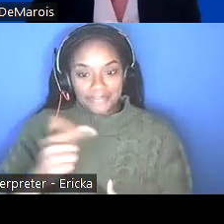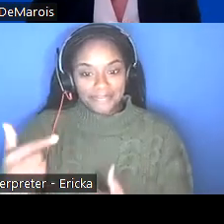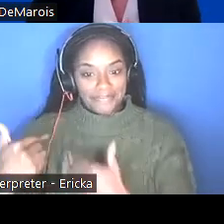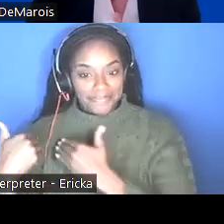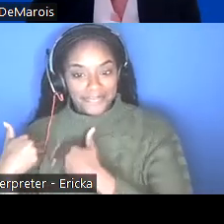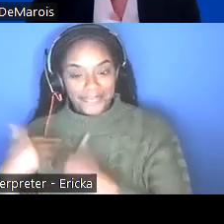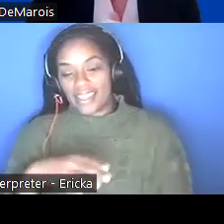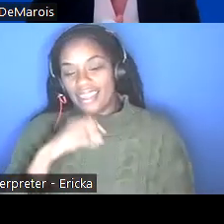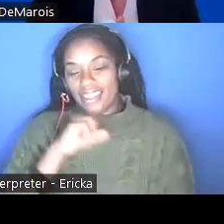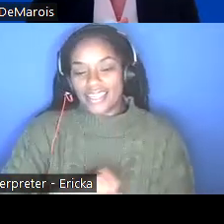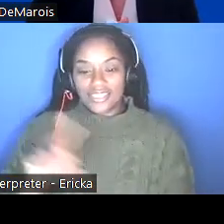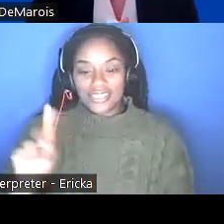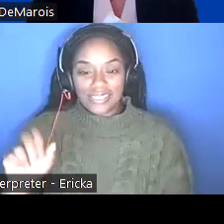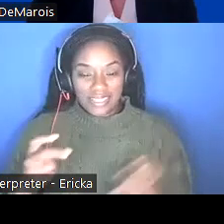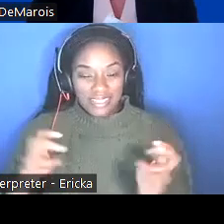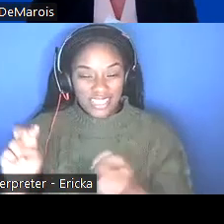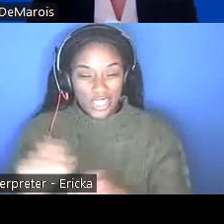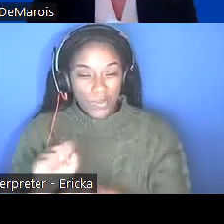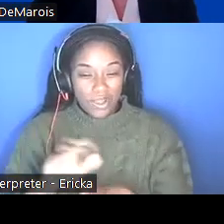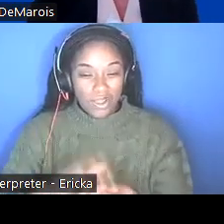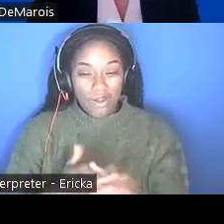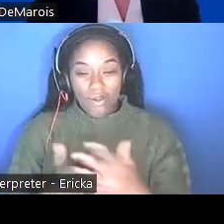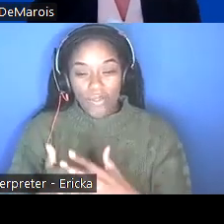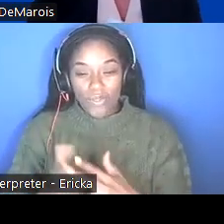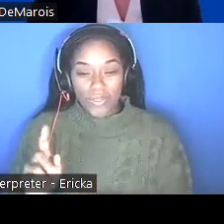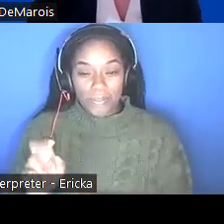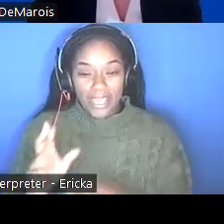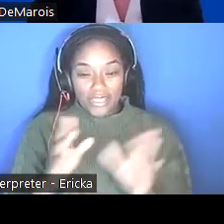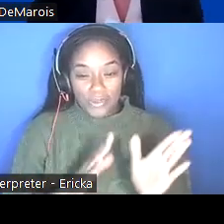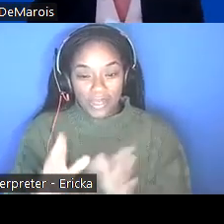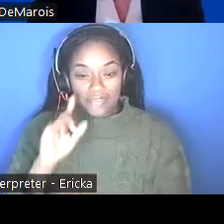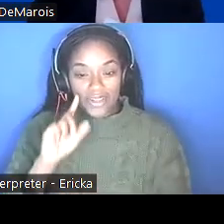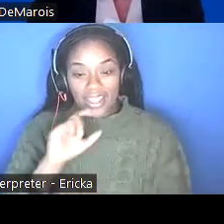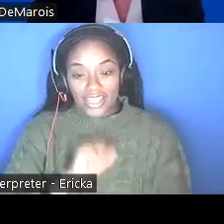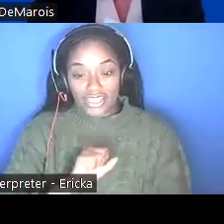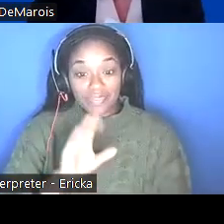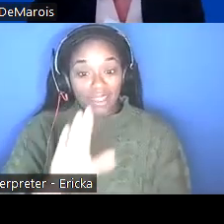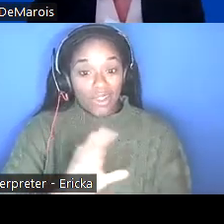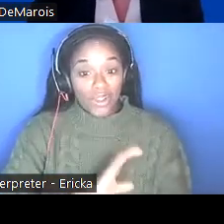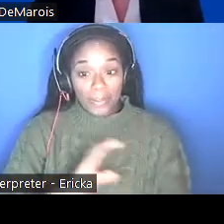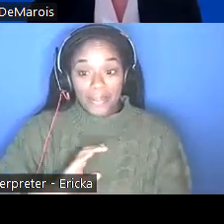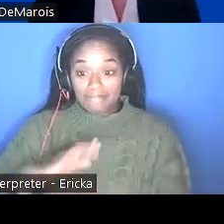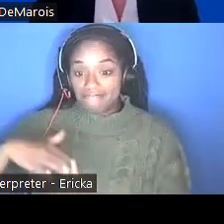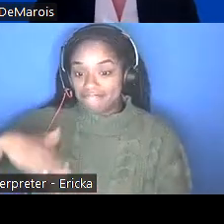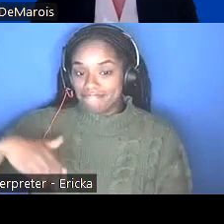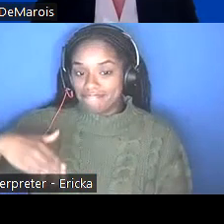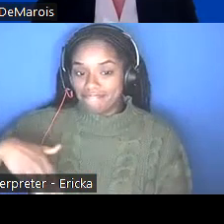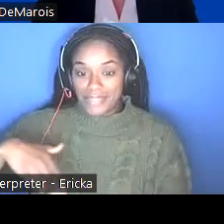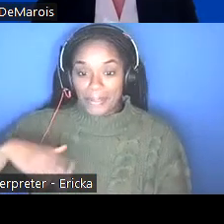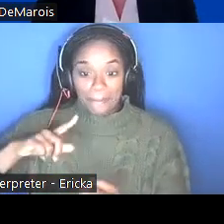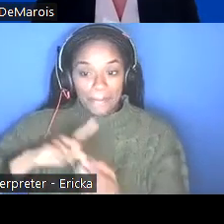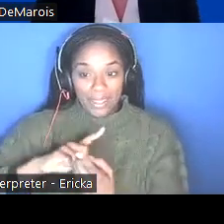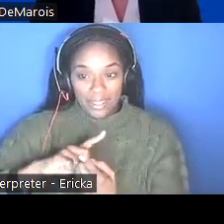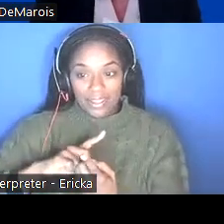issues that we're working together on through the Master Plan for Aging. Her committee has not yet even met,